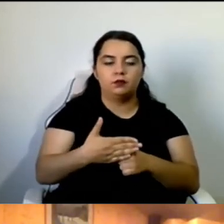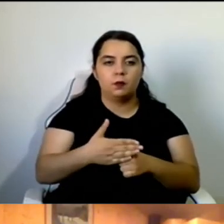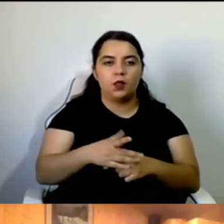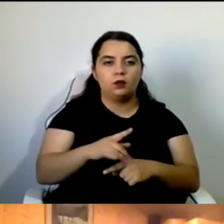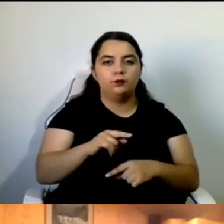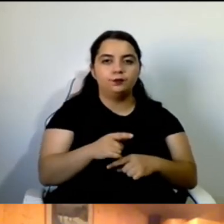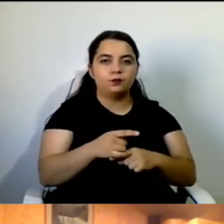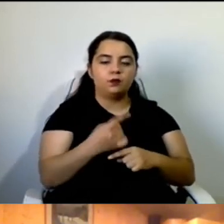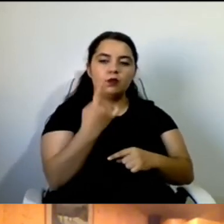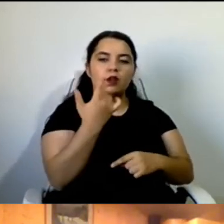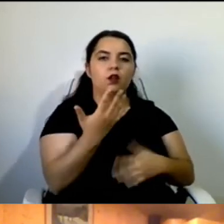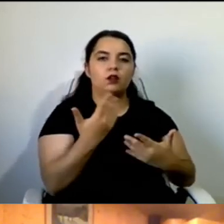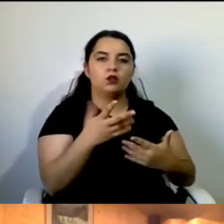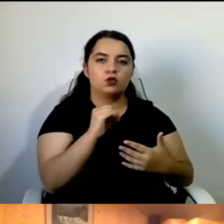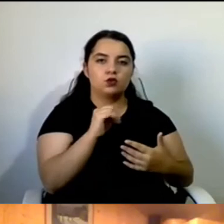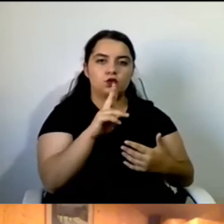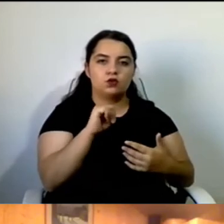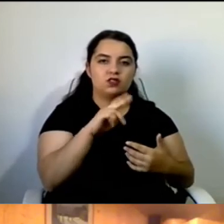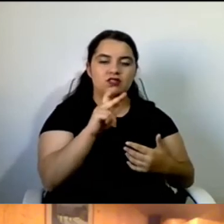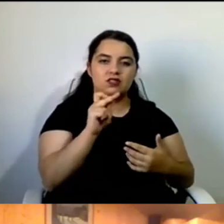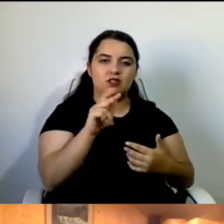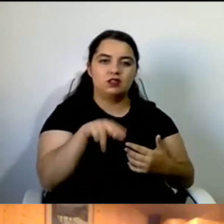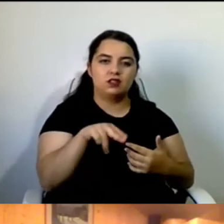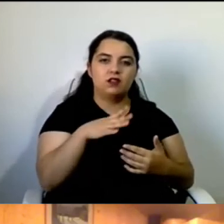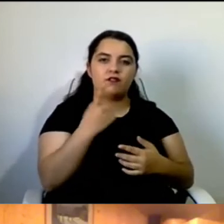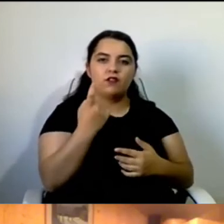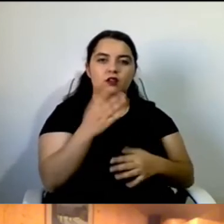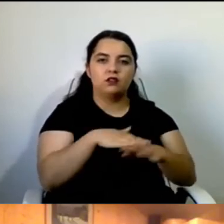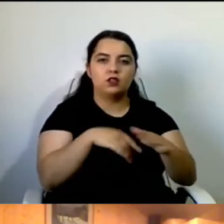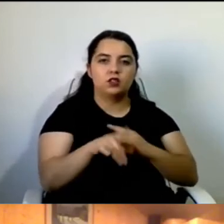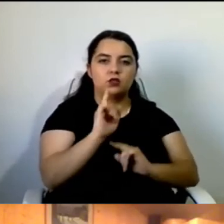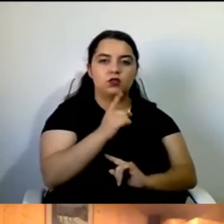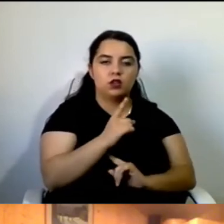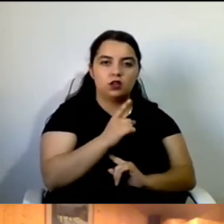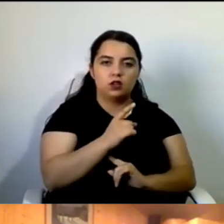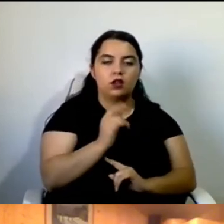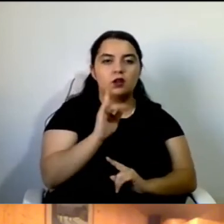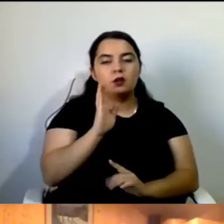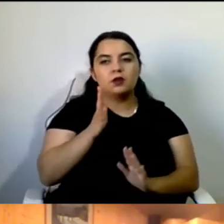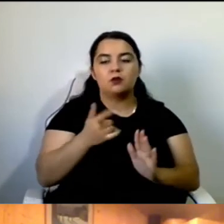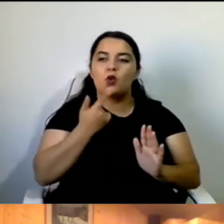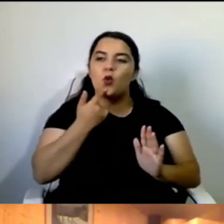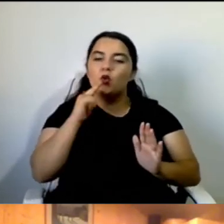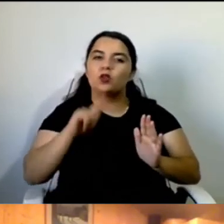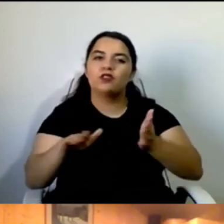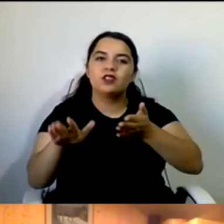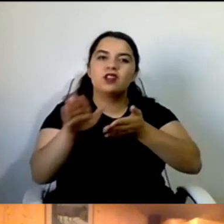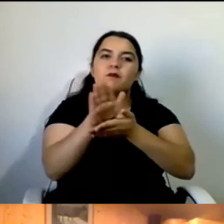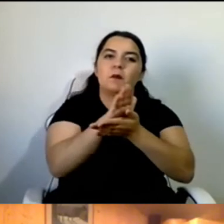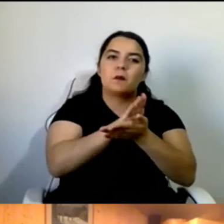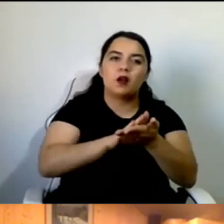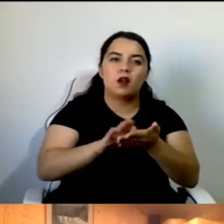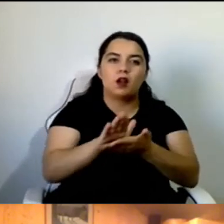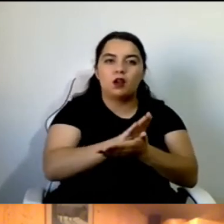Yeah, we need to get back to basic. Yeah. There is a big push now to get, and